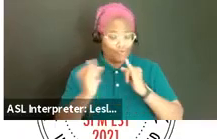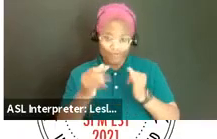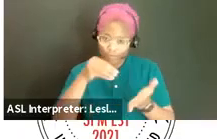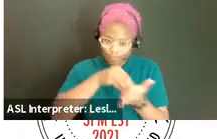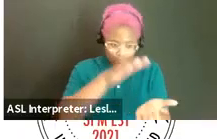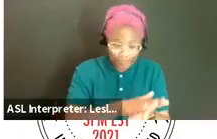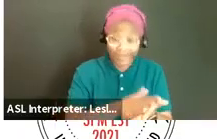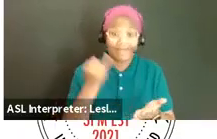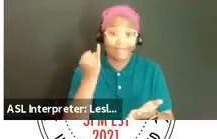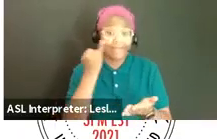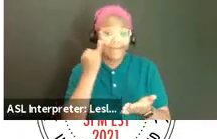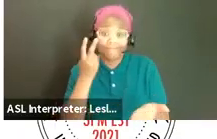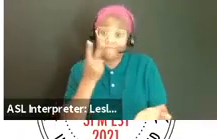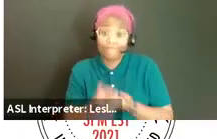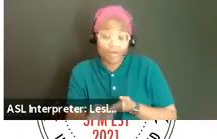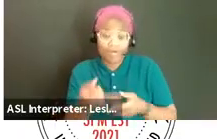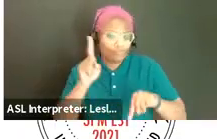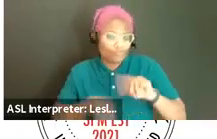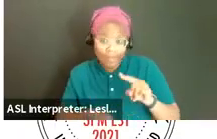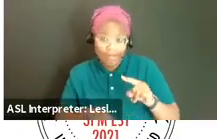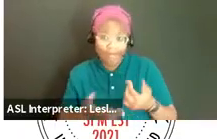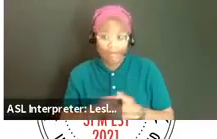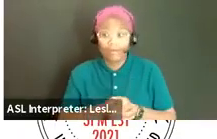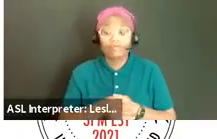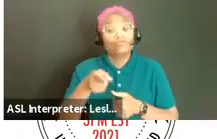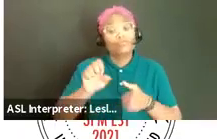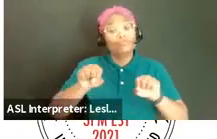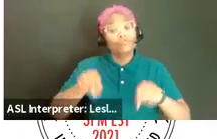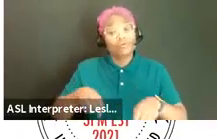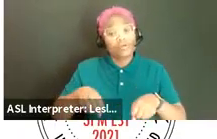you put together a proper request for an emergency